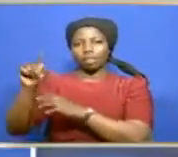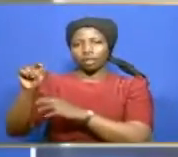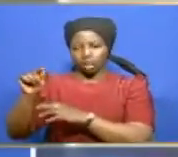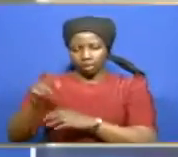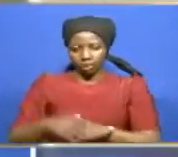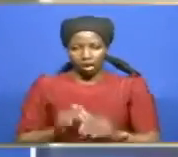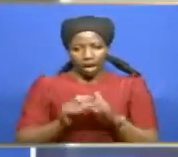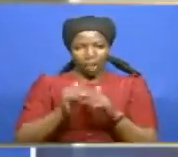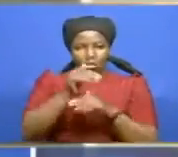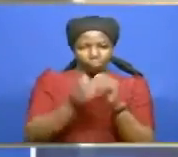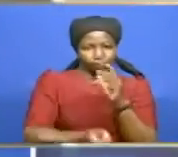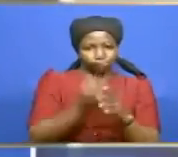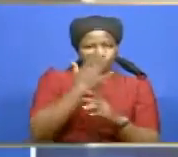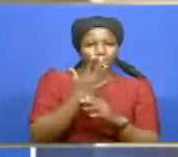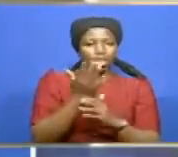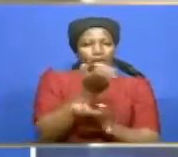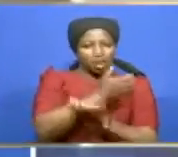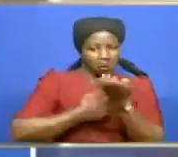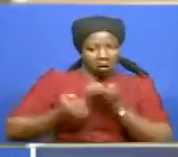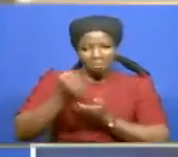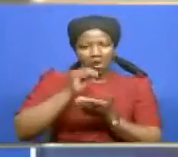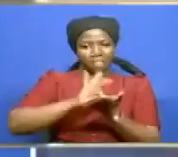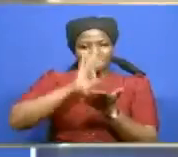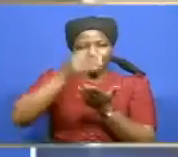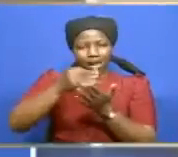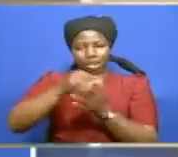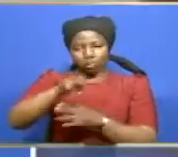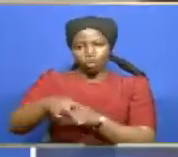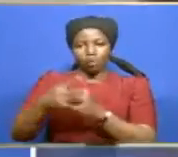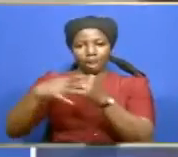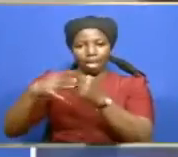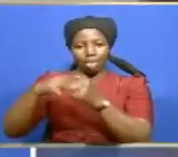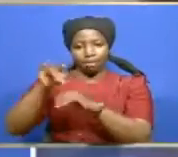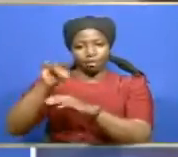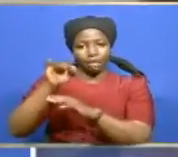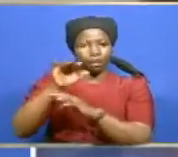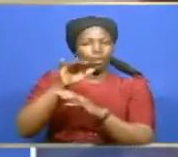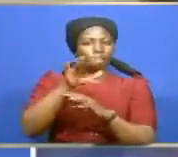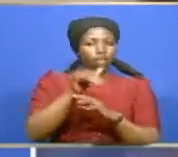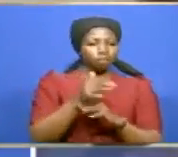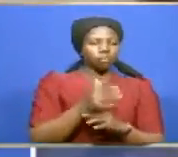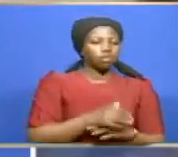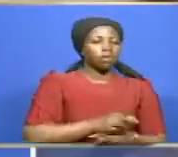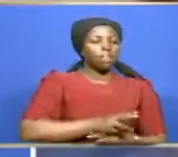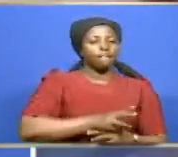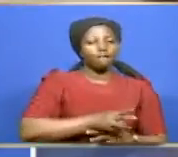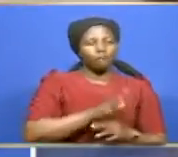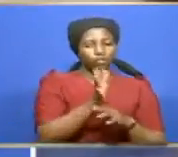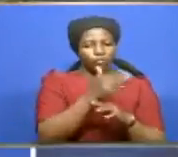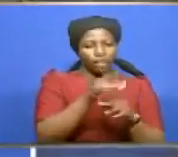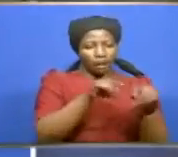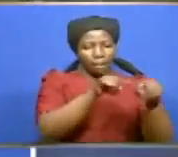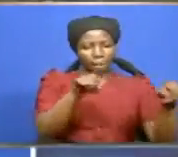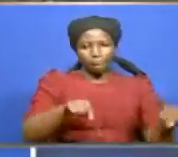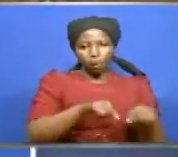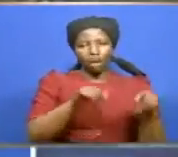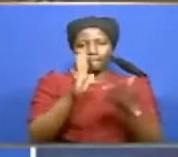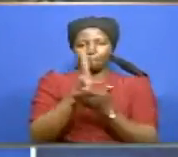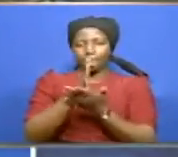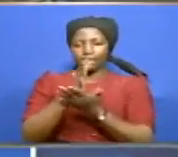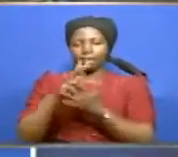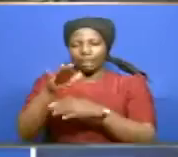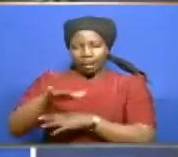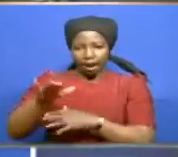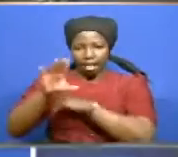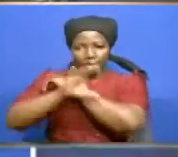economic stimulus package in 2009. This was mainly from fish ponds in parts of the country. However, fish production has